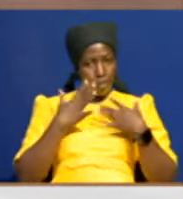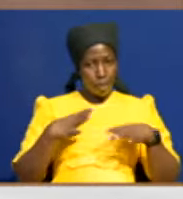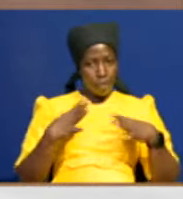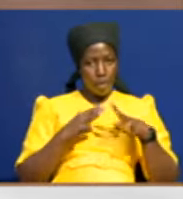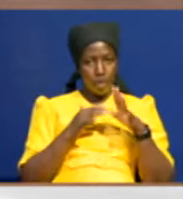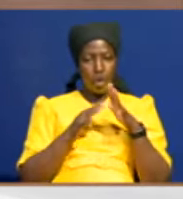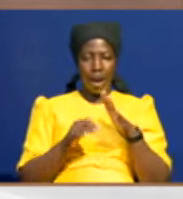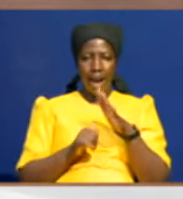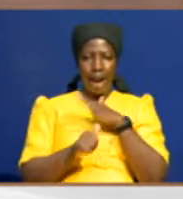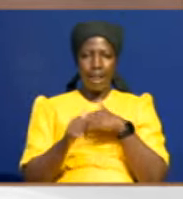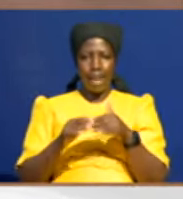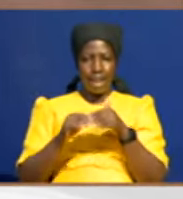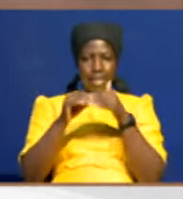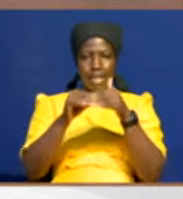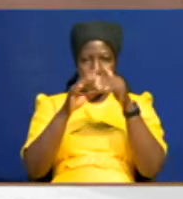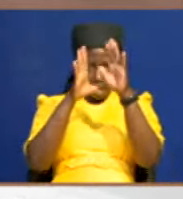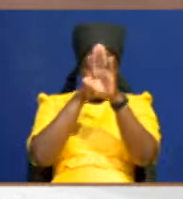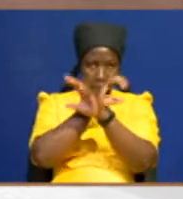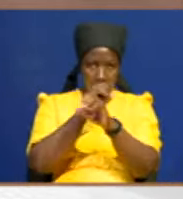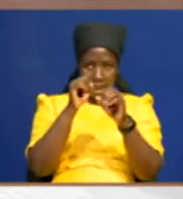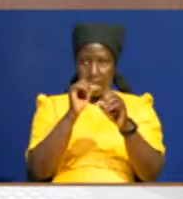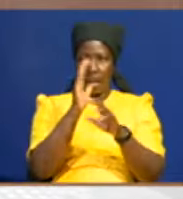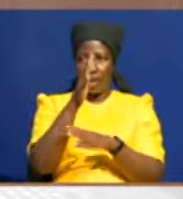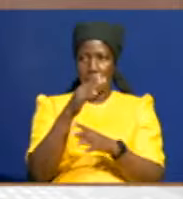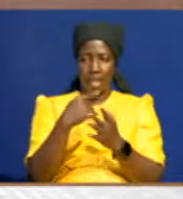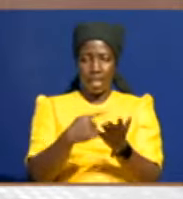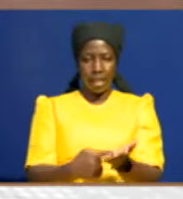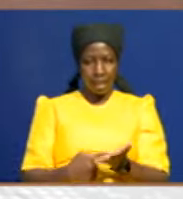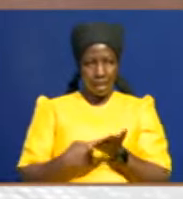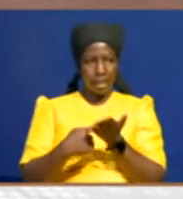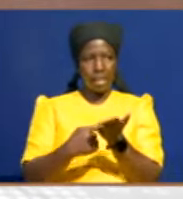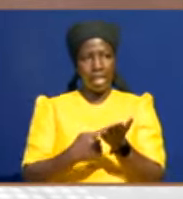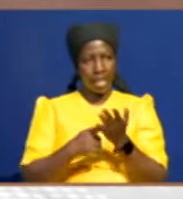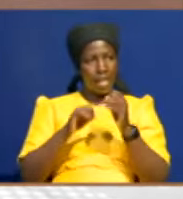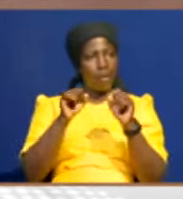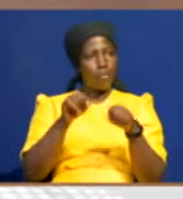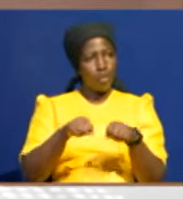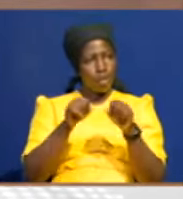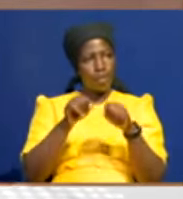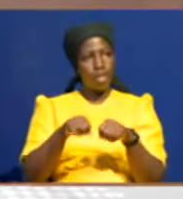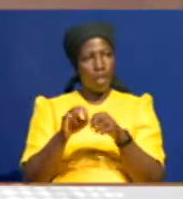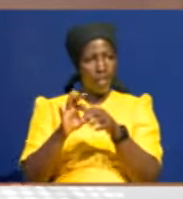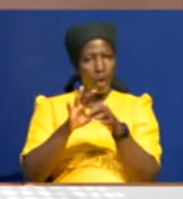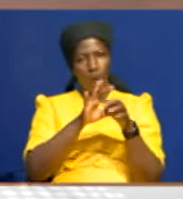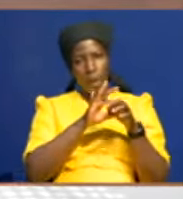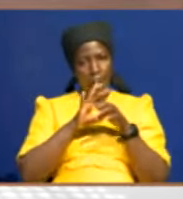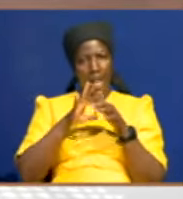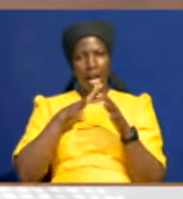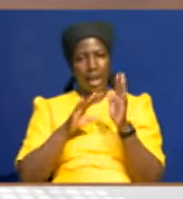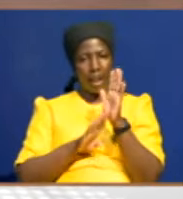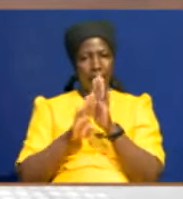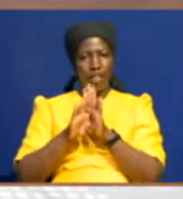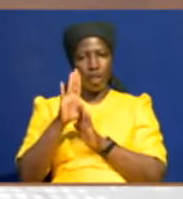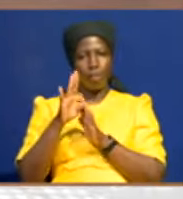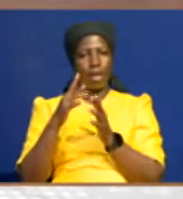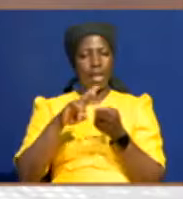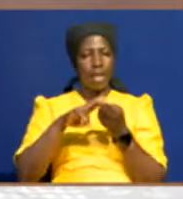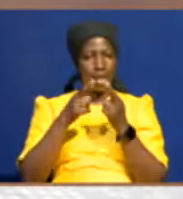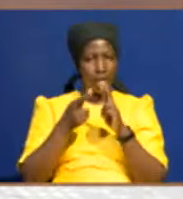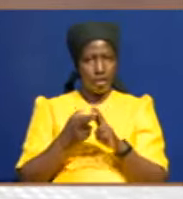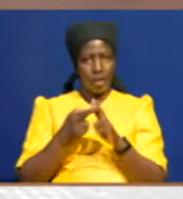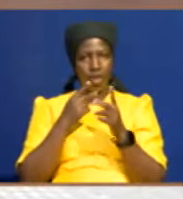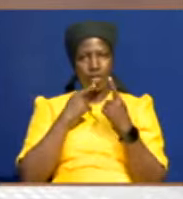of presidents, will discuss the possibilities of cooperation and developing relations.